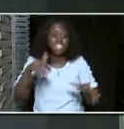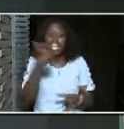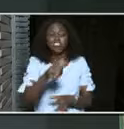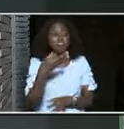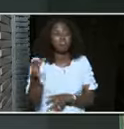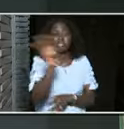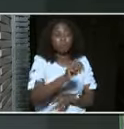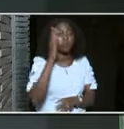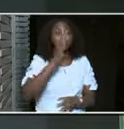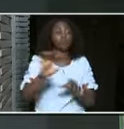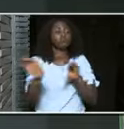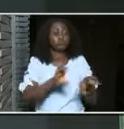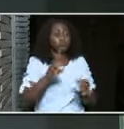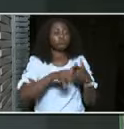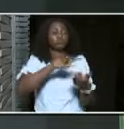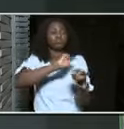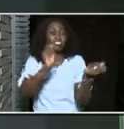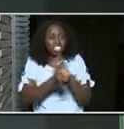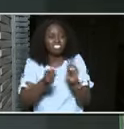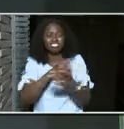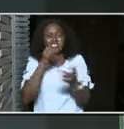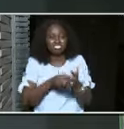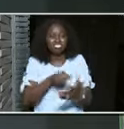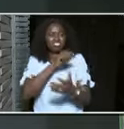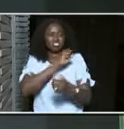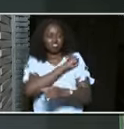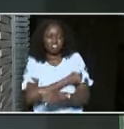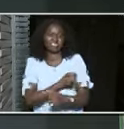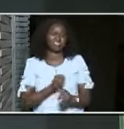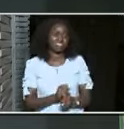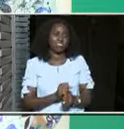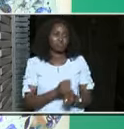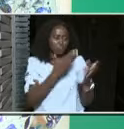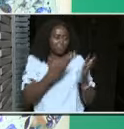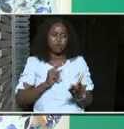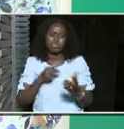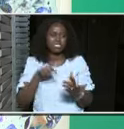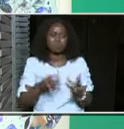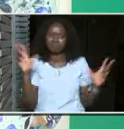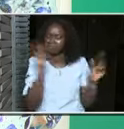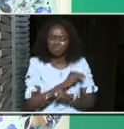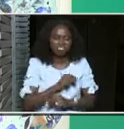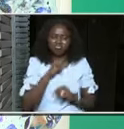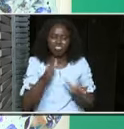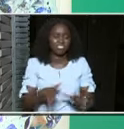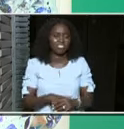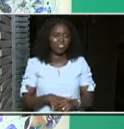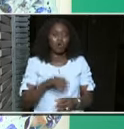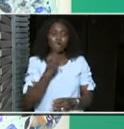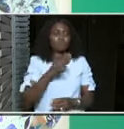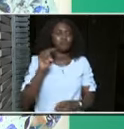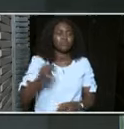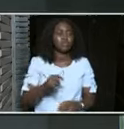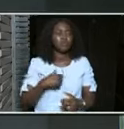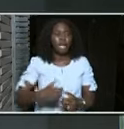do to change this trend coming down. It's only the NNPP whose graph is going up. And